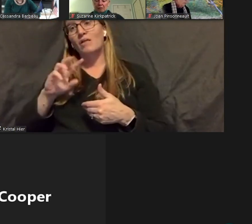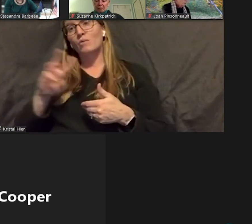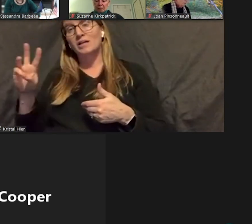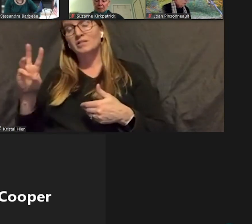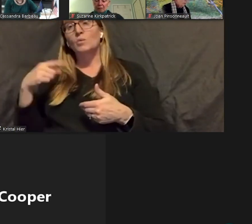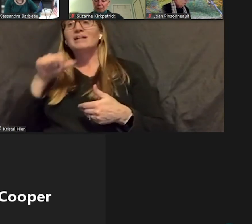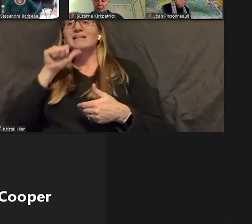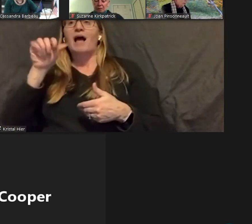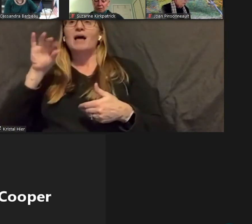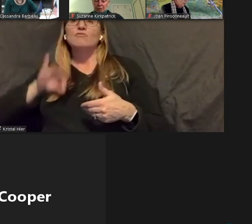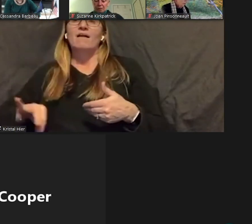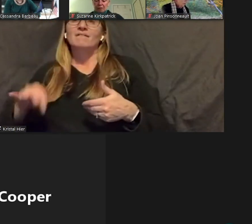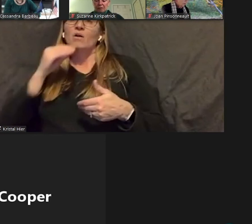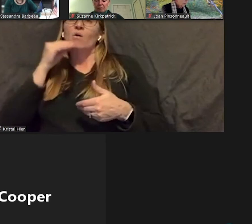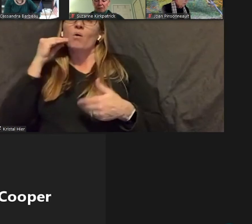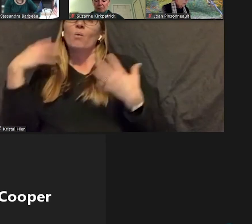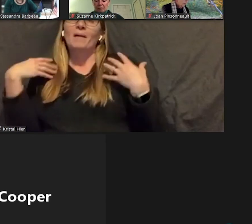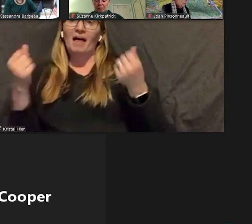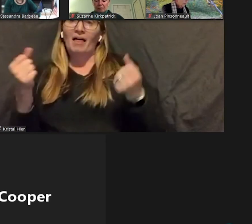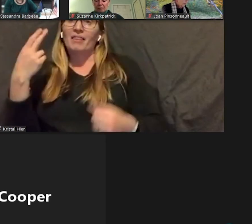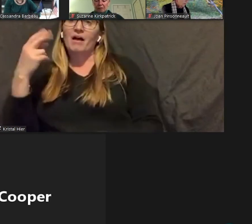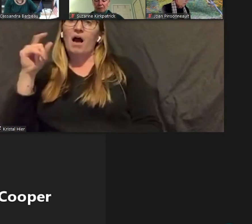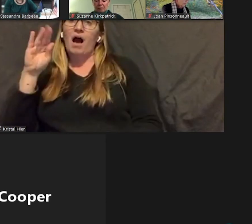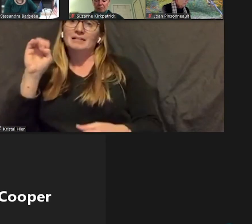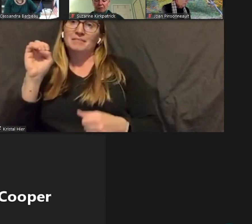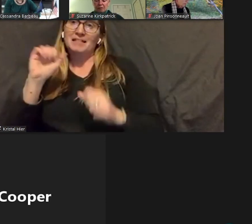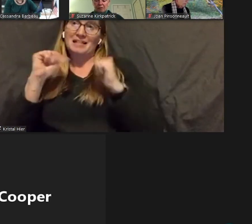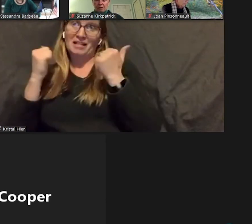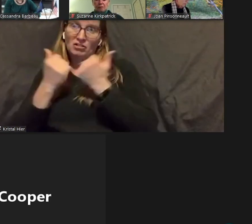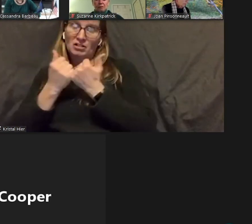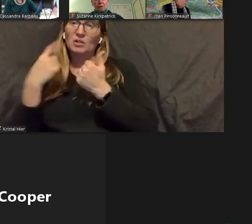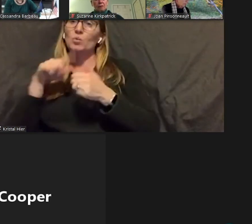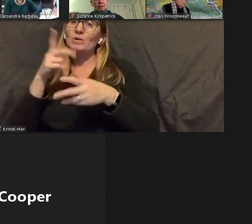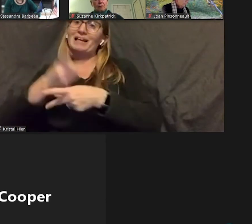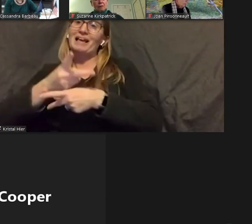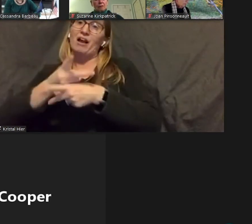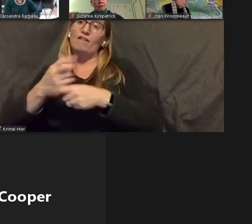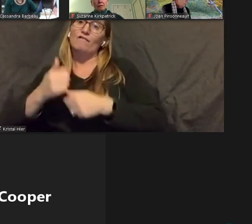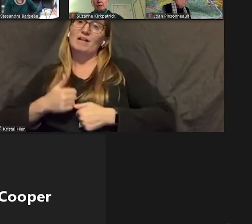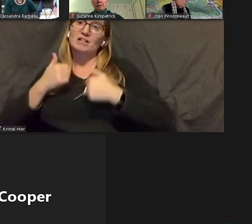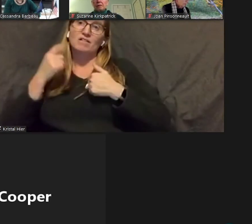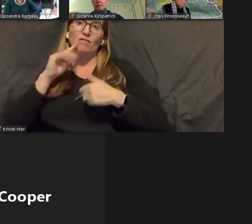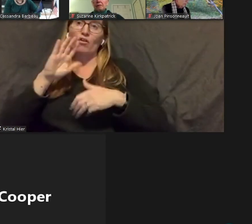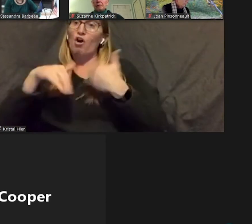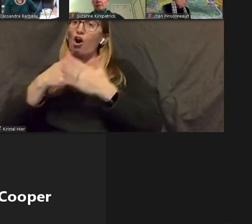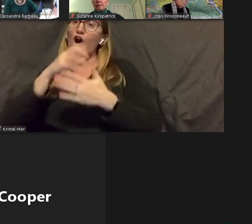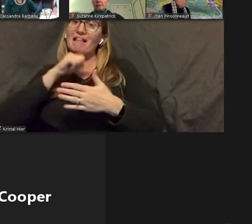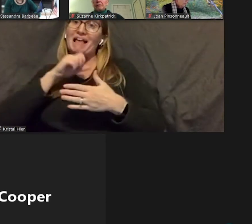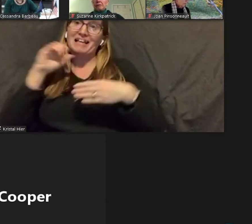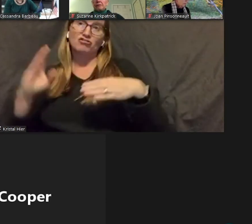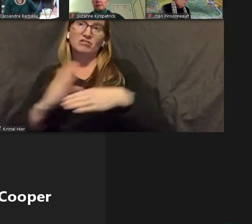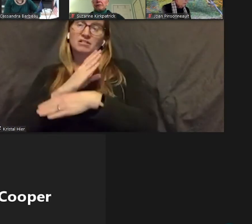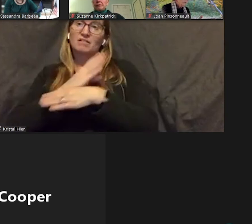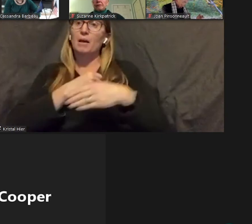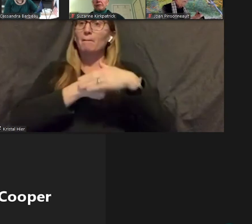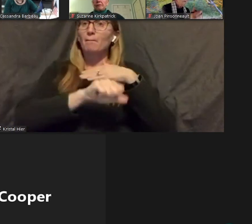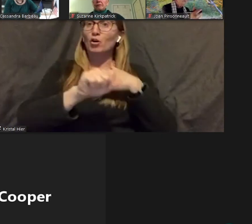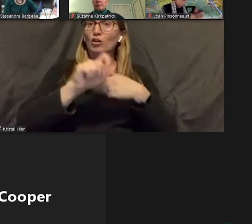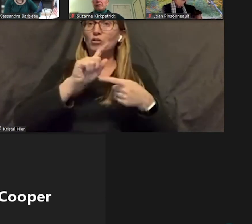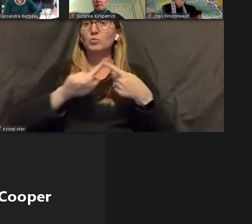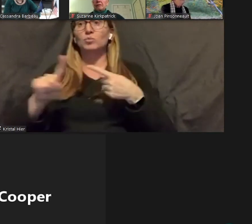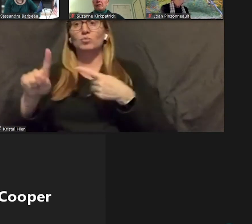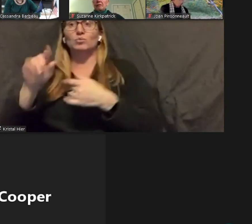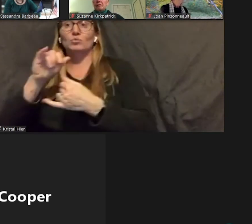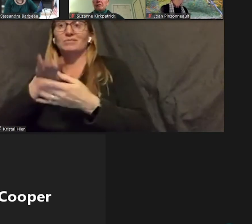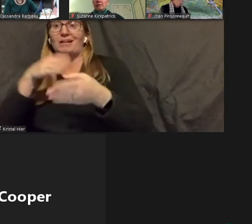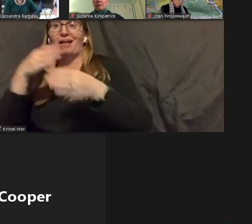and hospice agency, and we care for residents of all ages from birth through end of life in Rutland and in